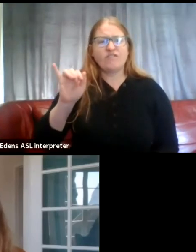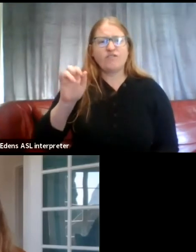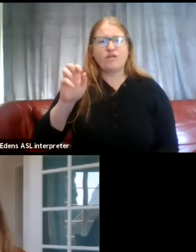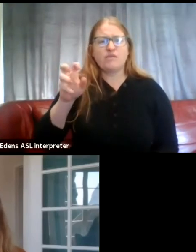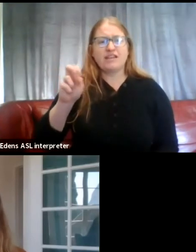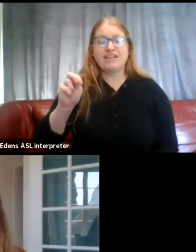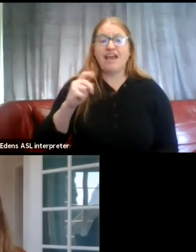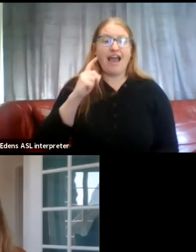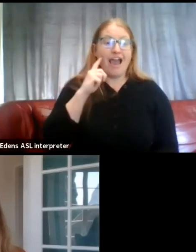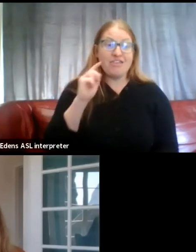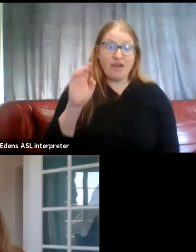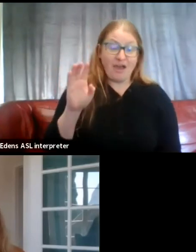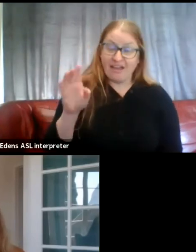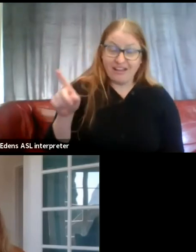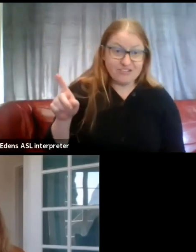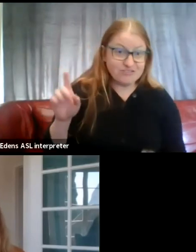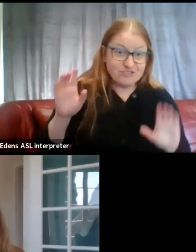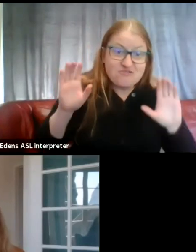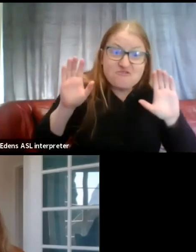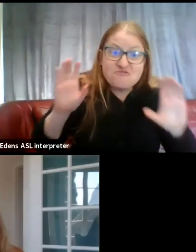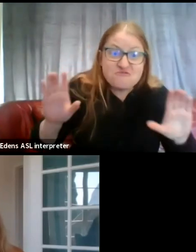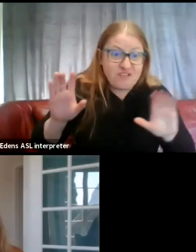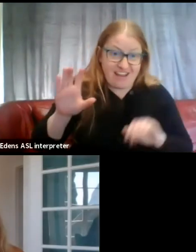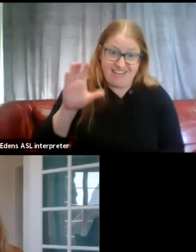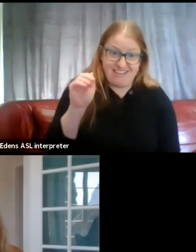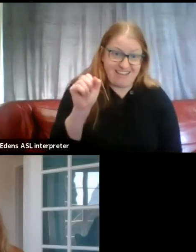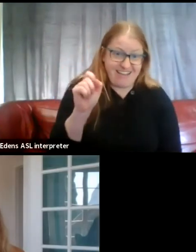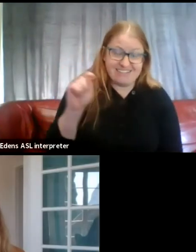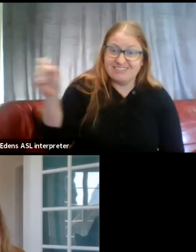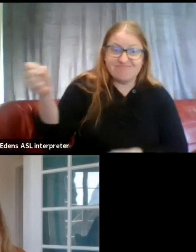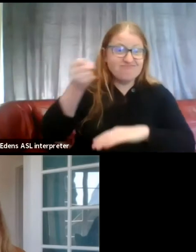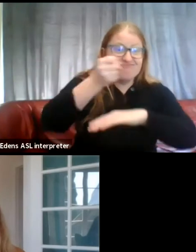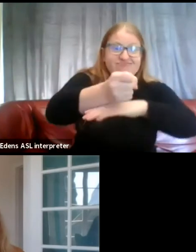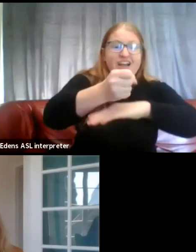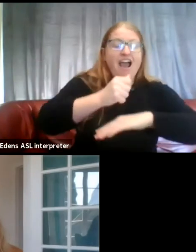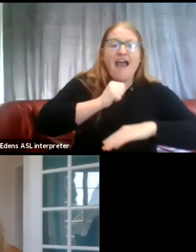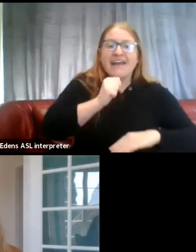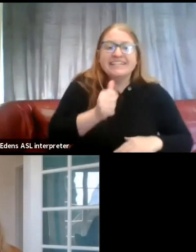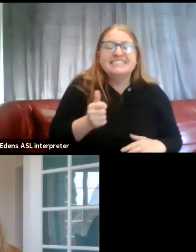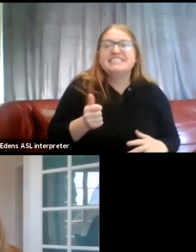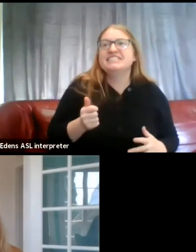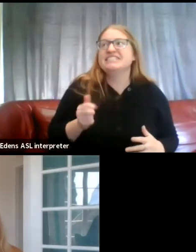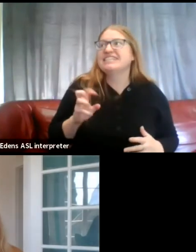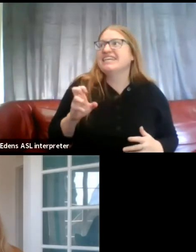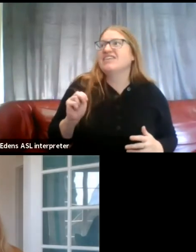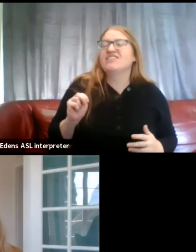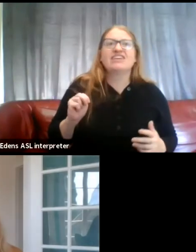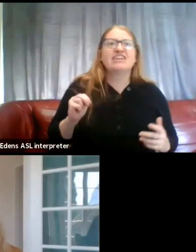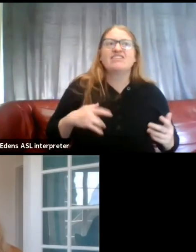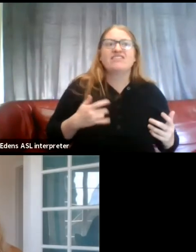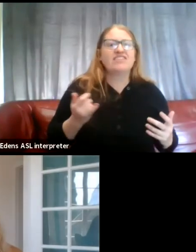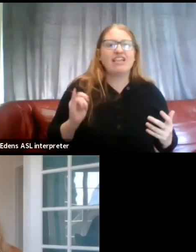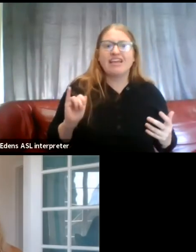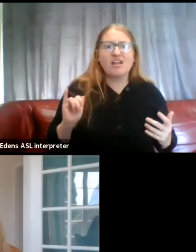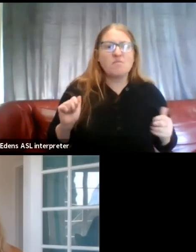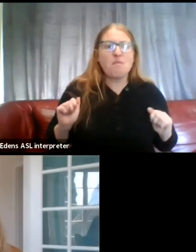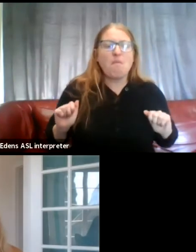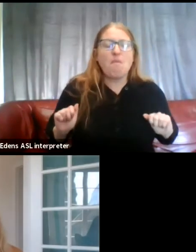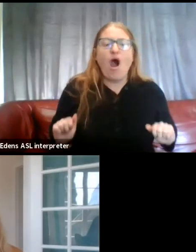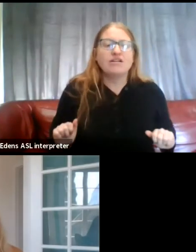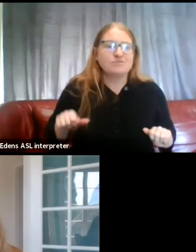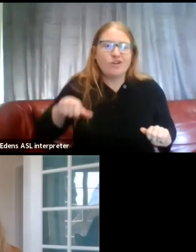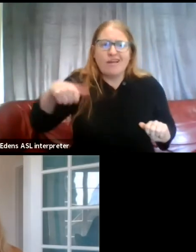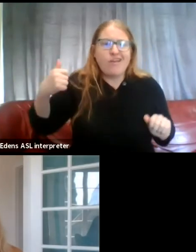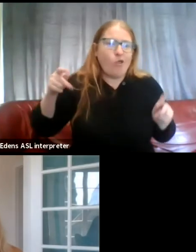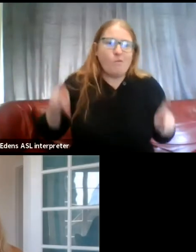I thought she was great casting, and I kind of didn't even feel like it was possible that that another